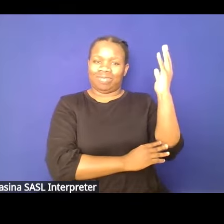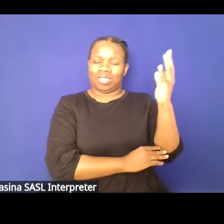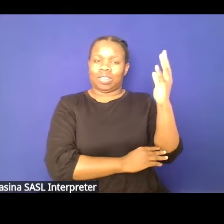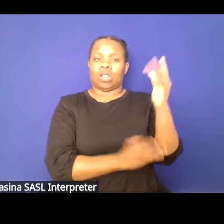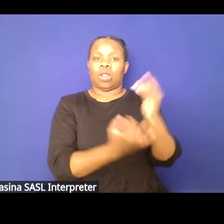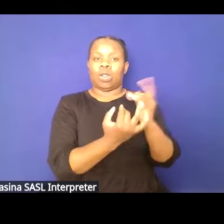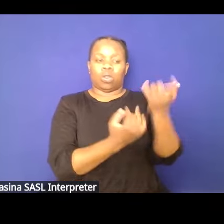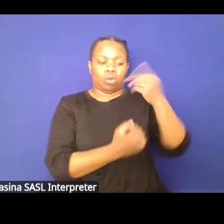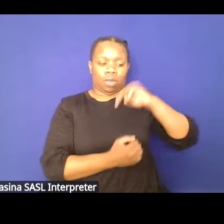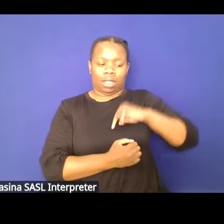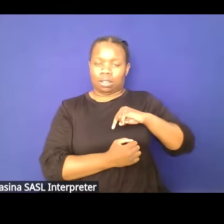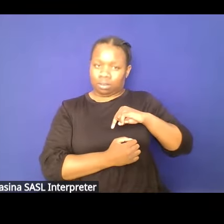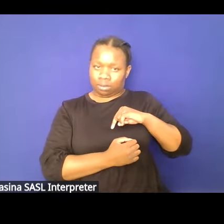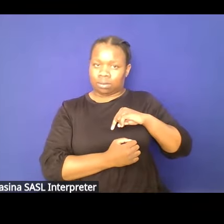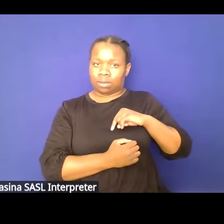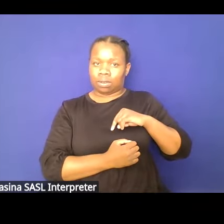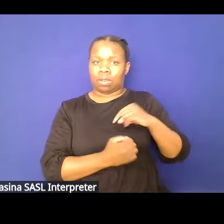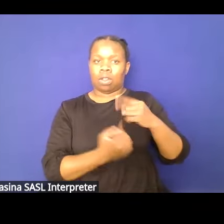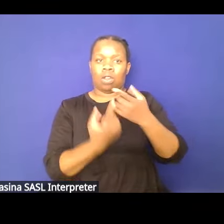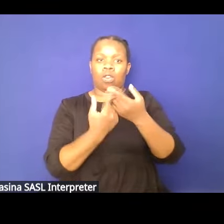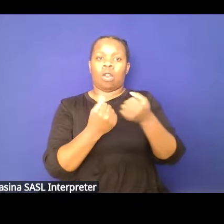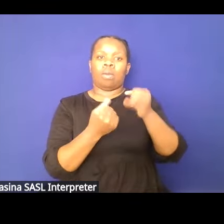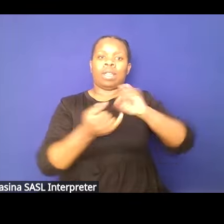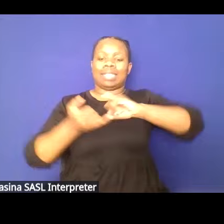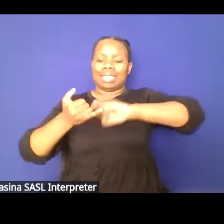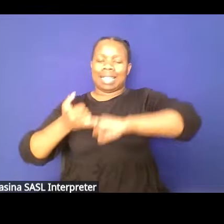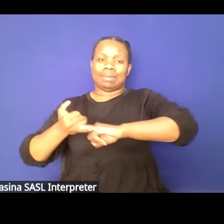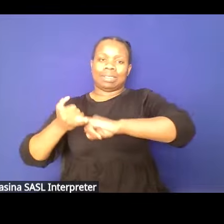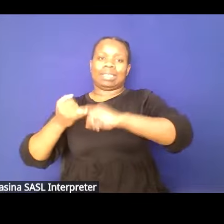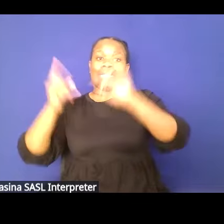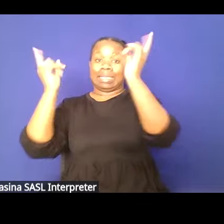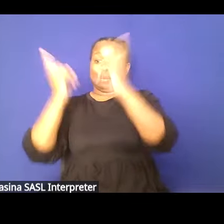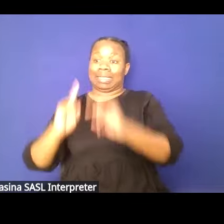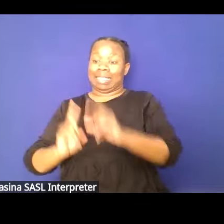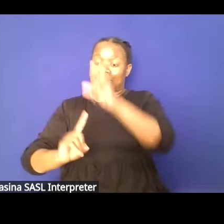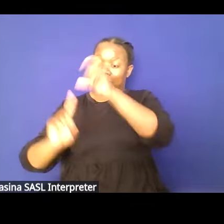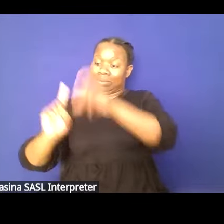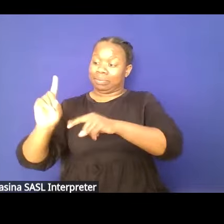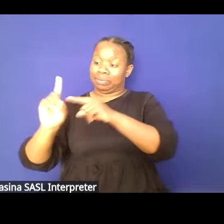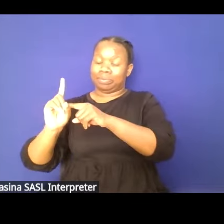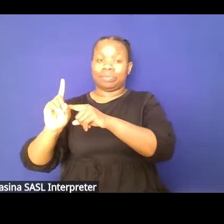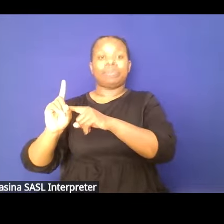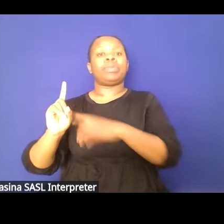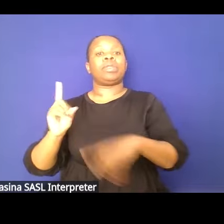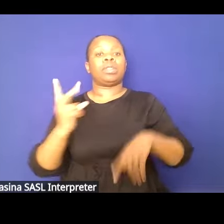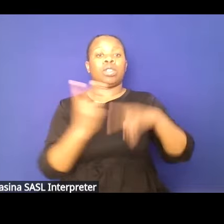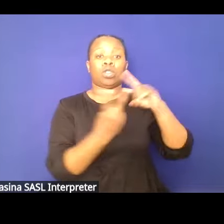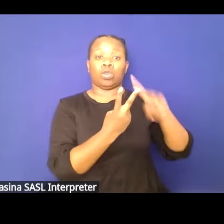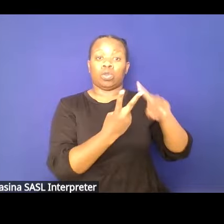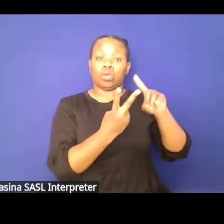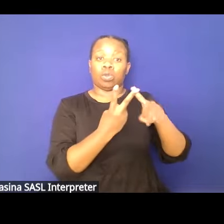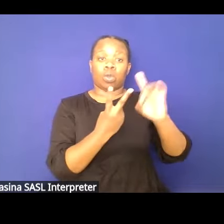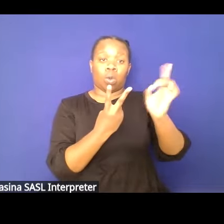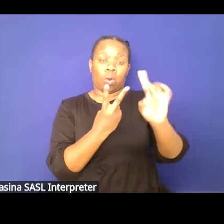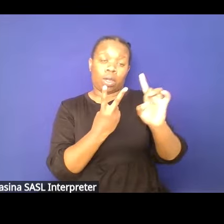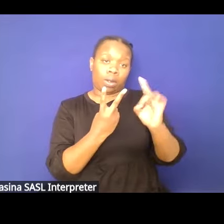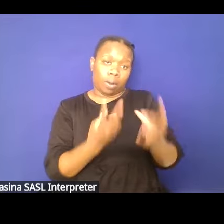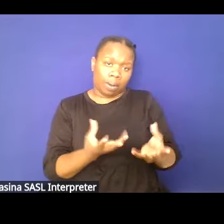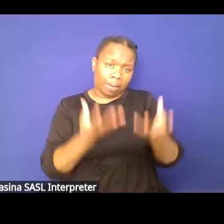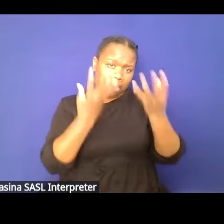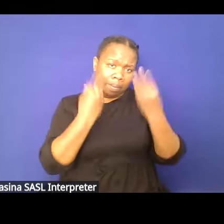us by our subject matter specialists. Secondly, thereafter, we are immediately going to drop into a